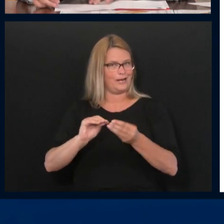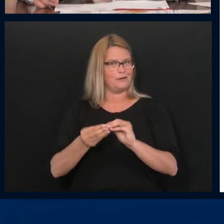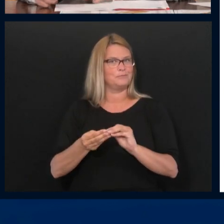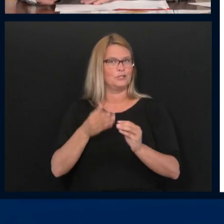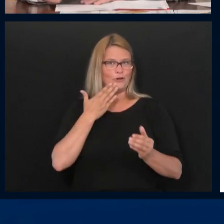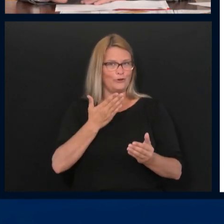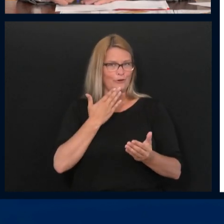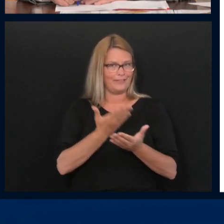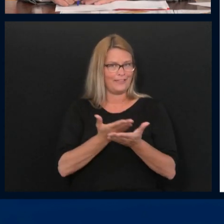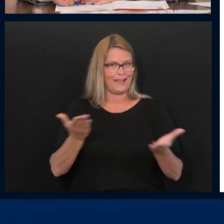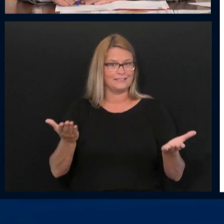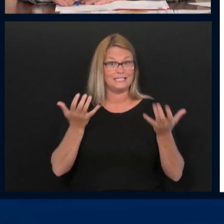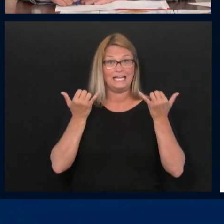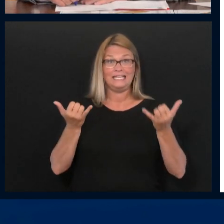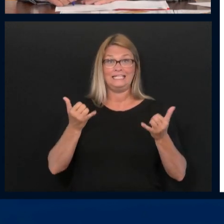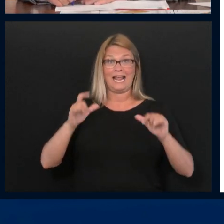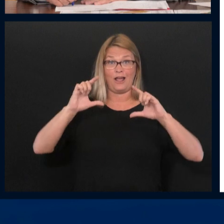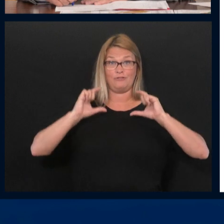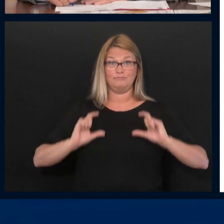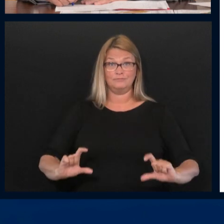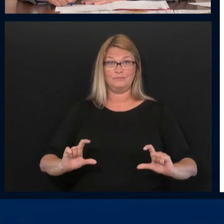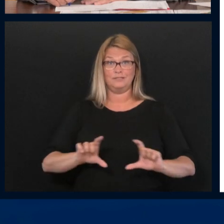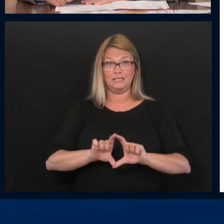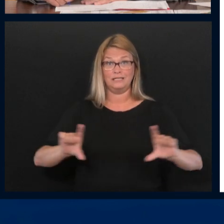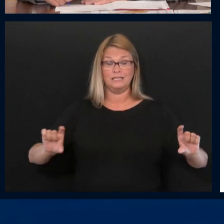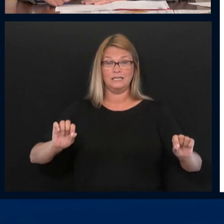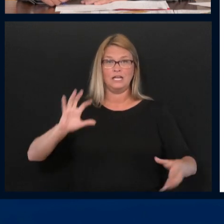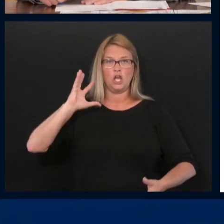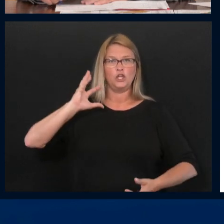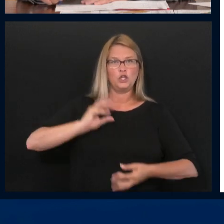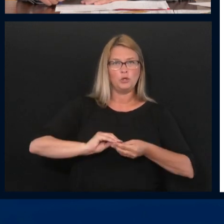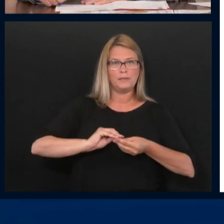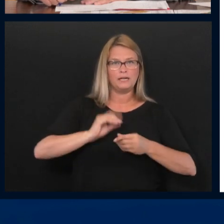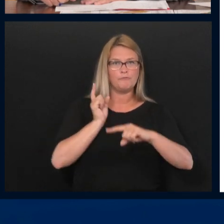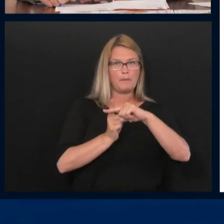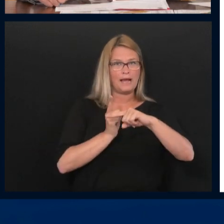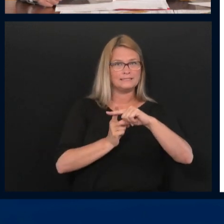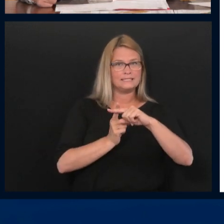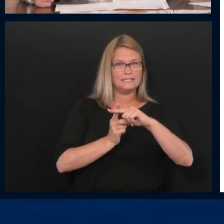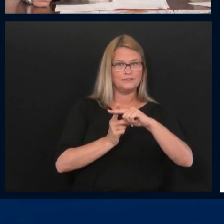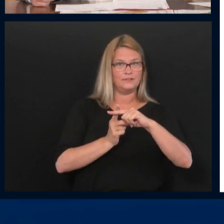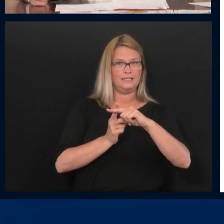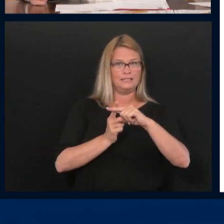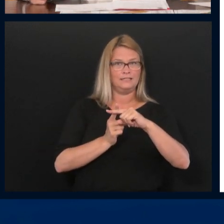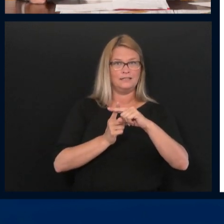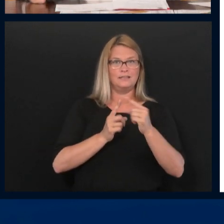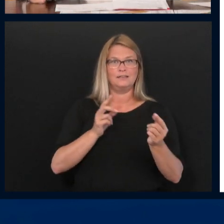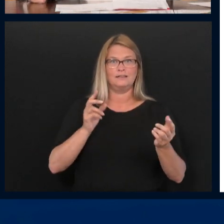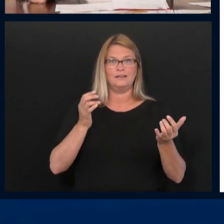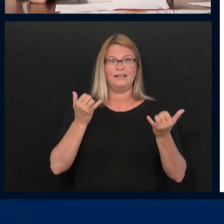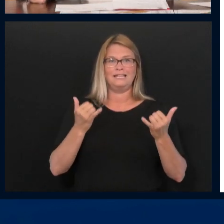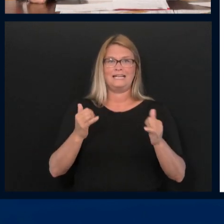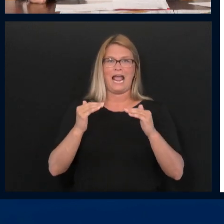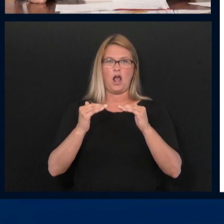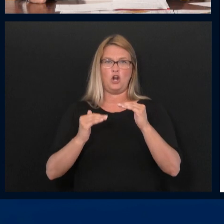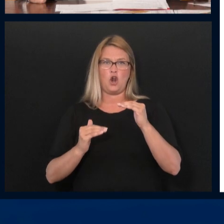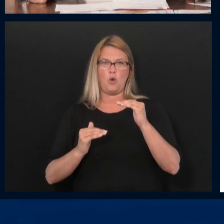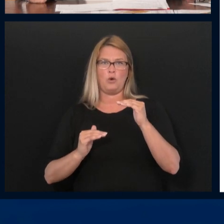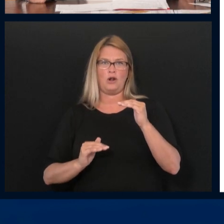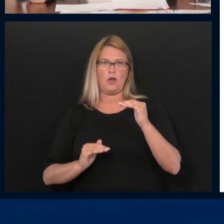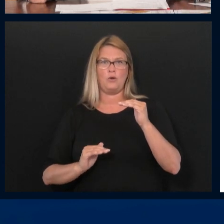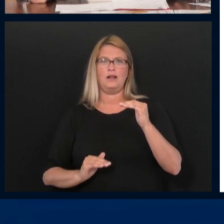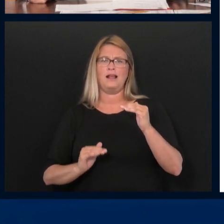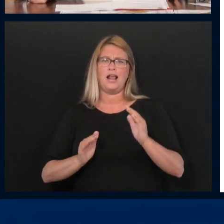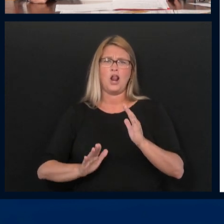Good stuff. And now our cumulative positive cases in the state of West Virginia have drifted to the lowest